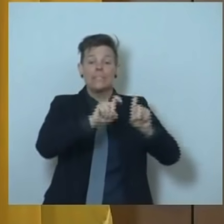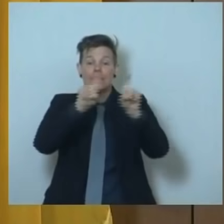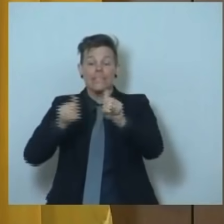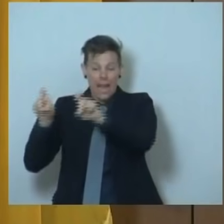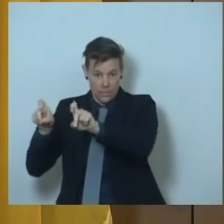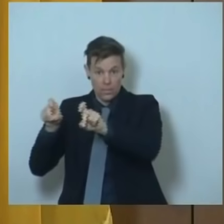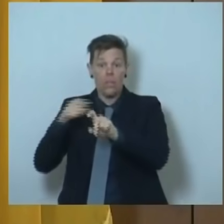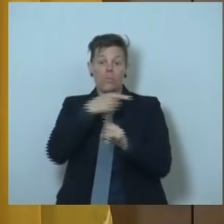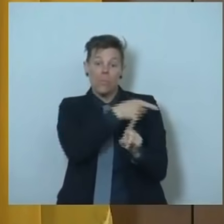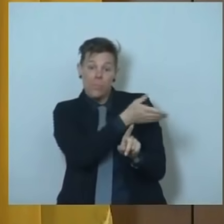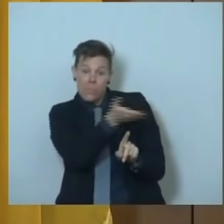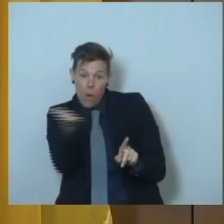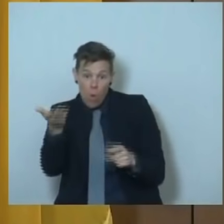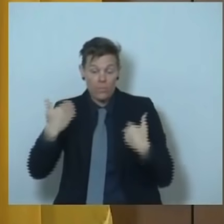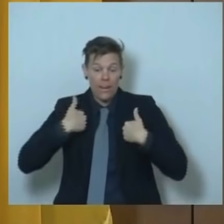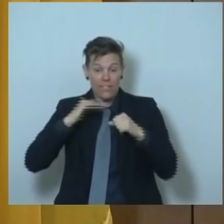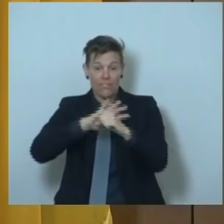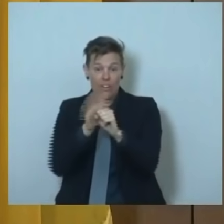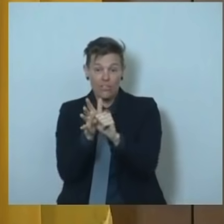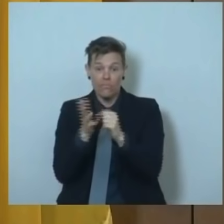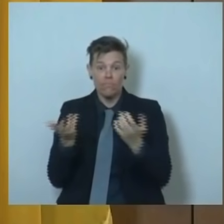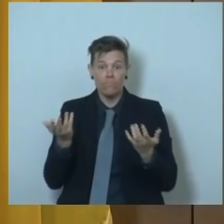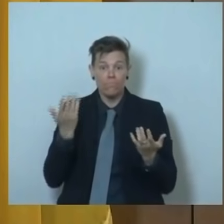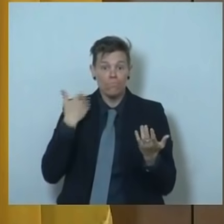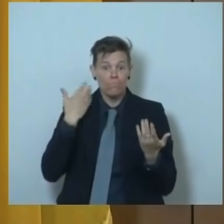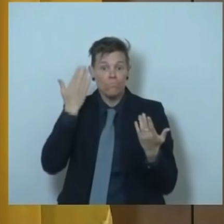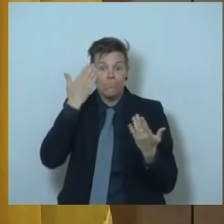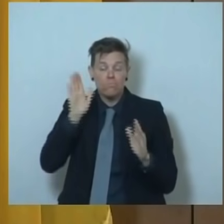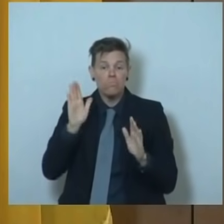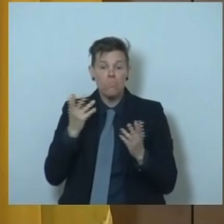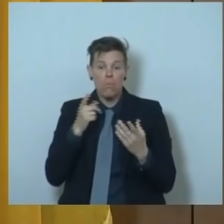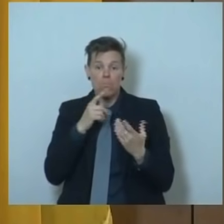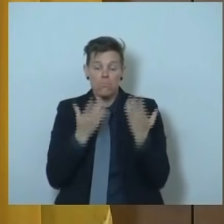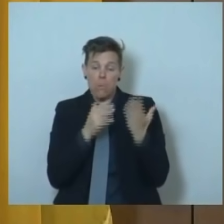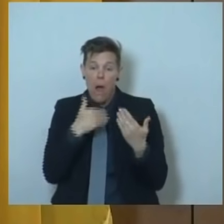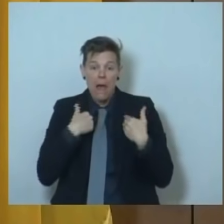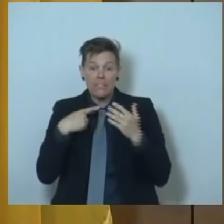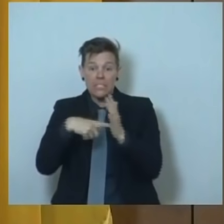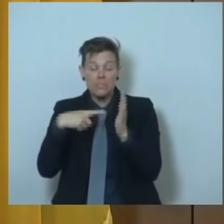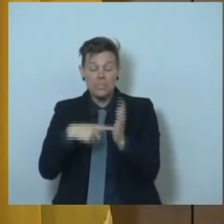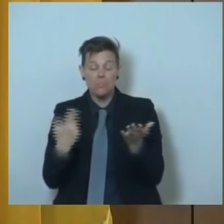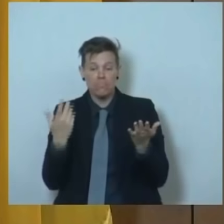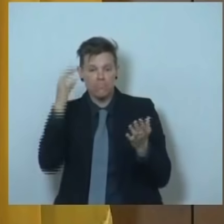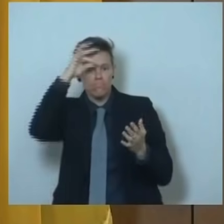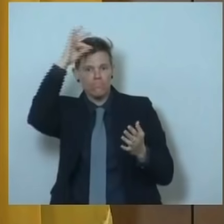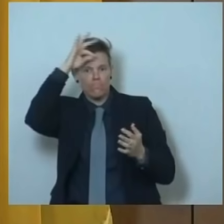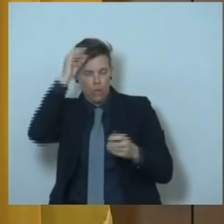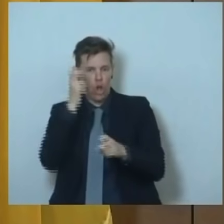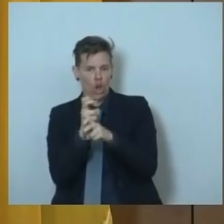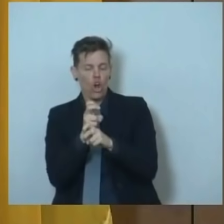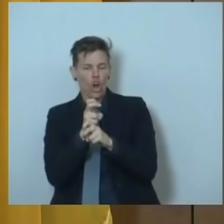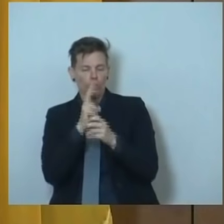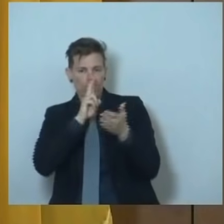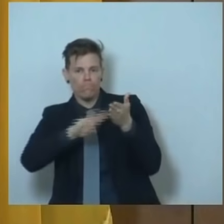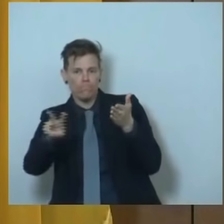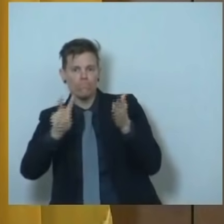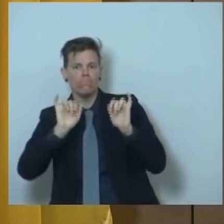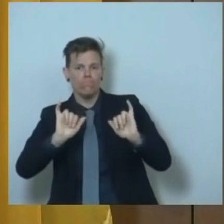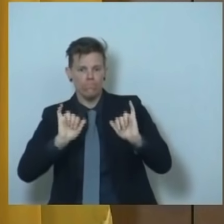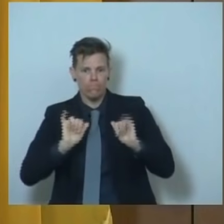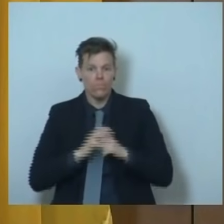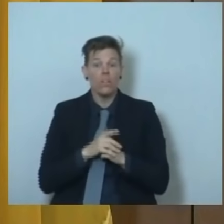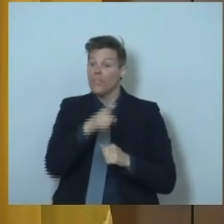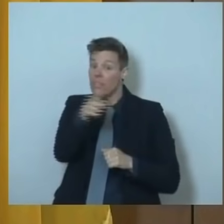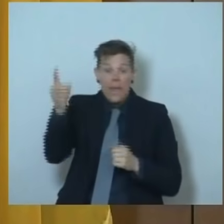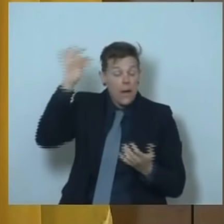positive had none of those symptoms. They were asymptomatic, which means they have no idea that they're